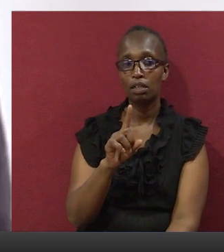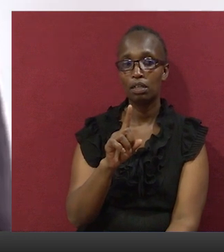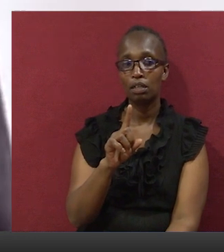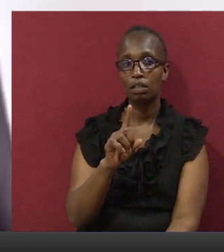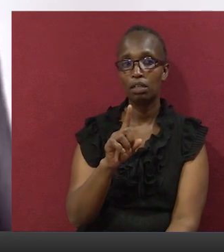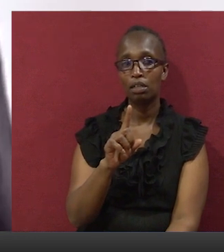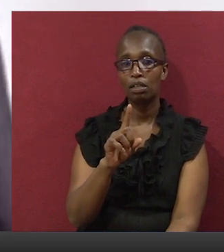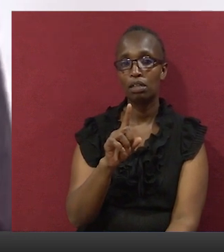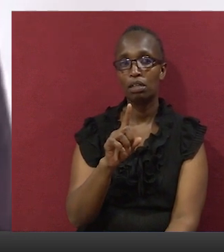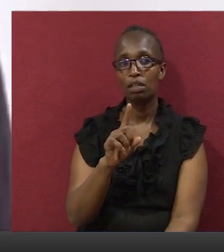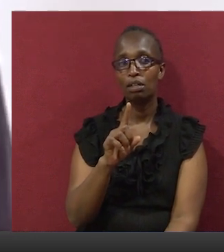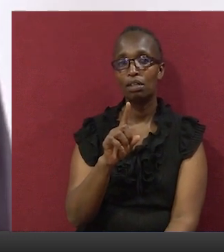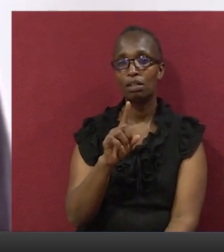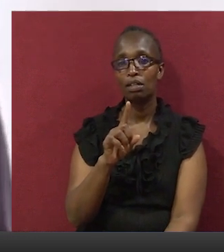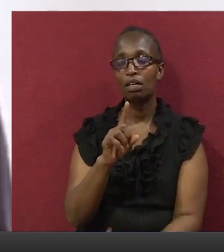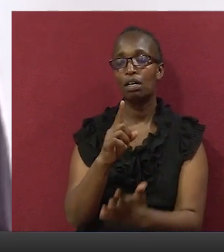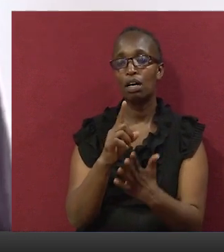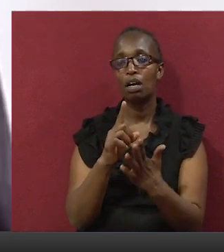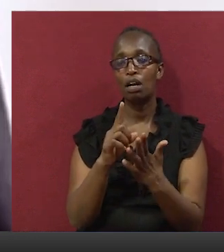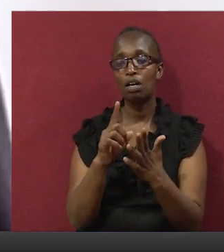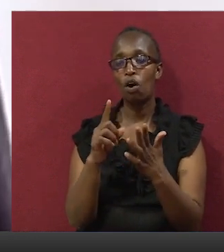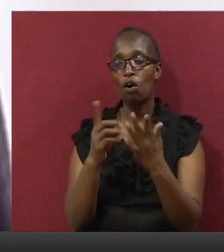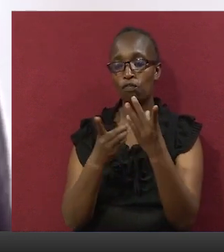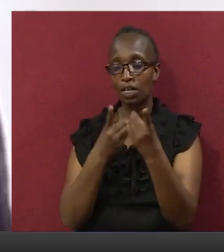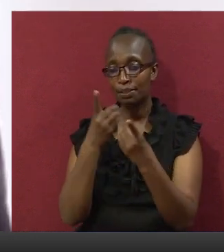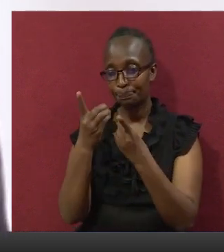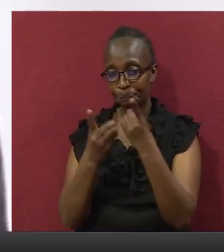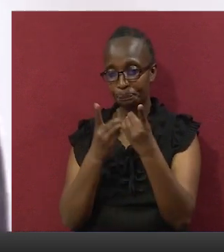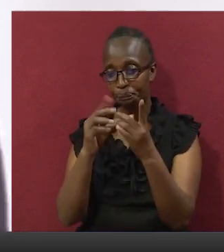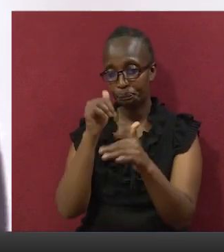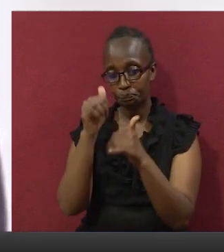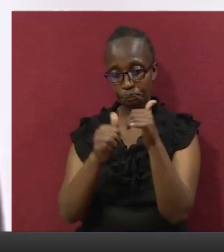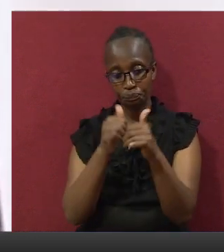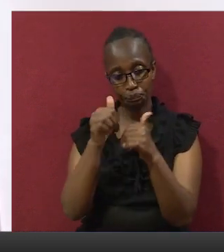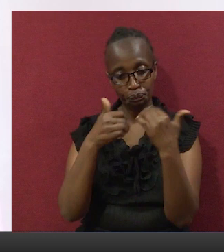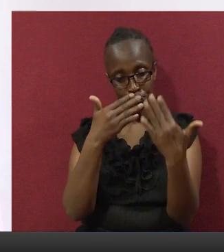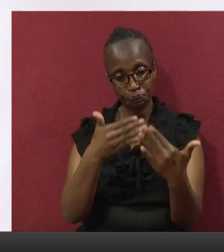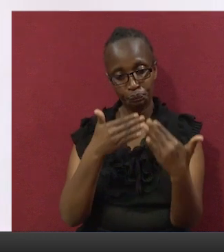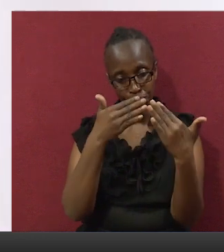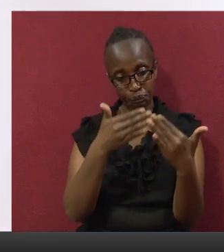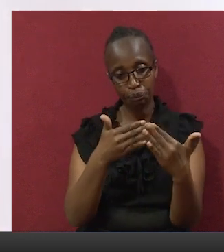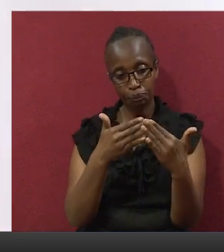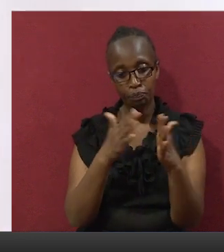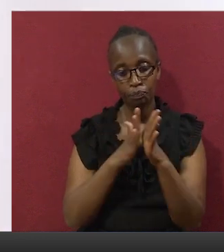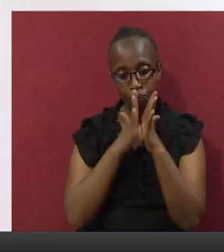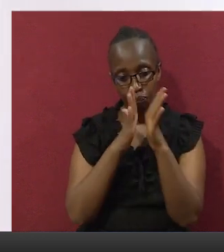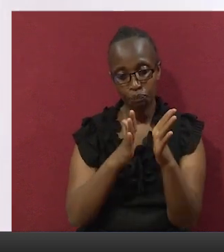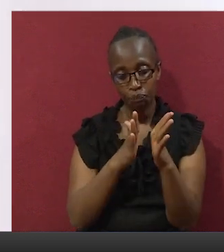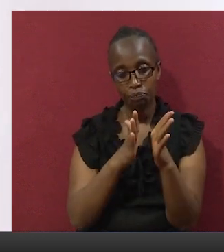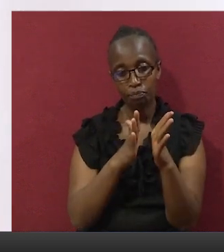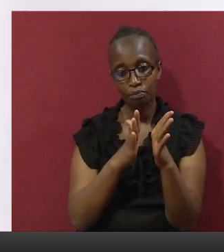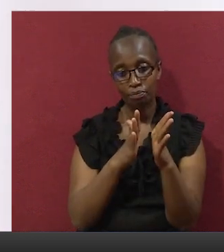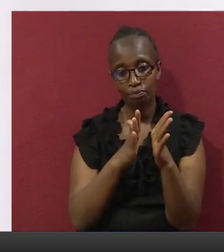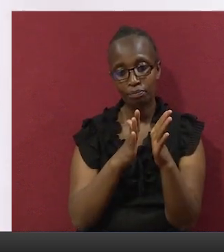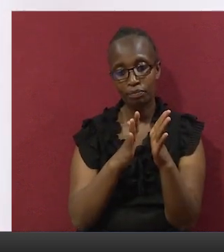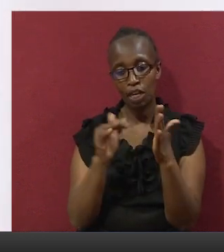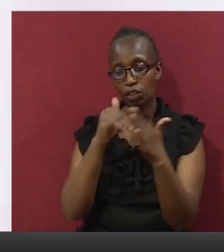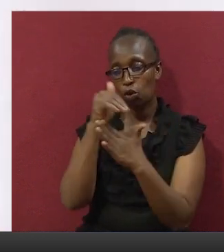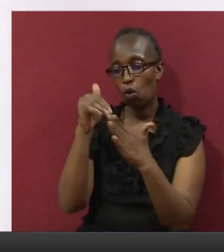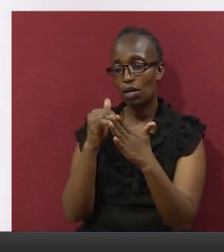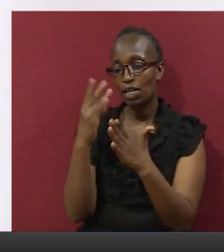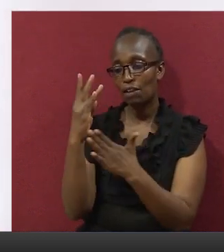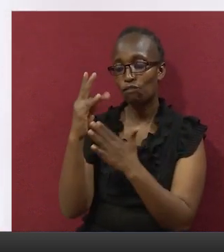consultations with the public participation in the 47 counties, and held sessions